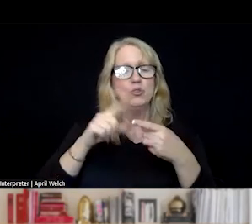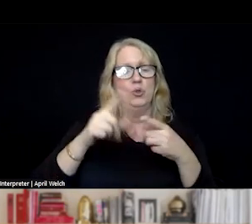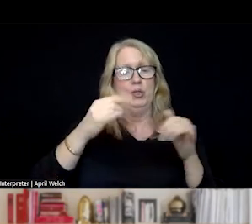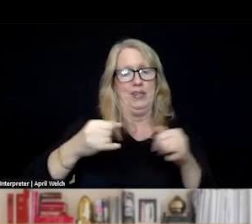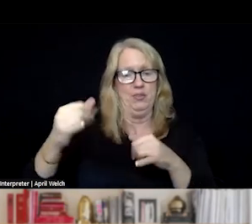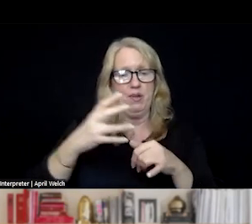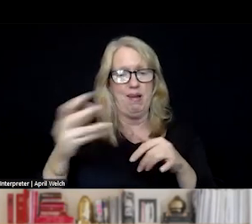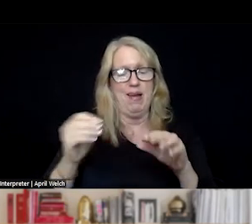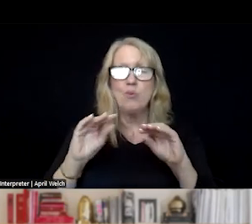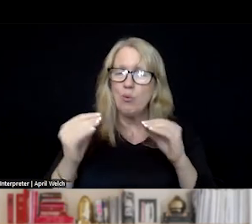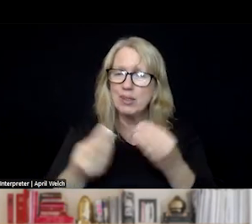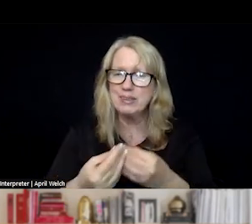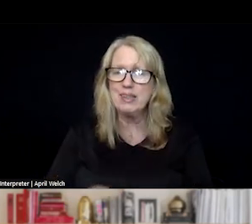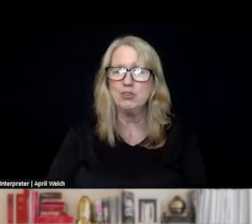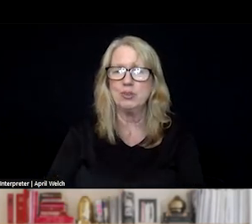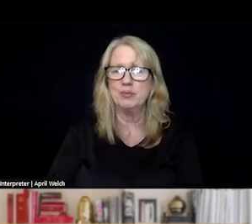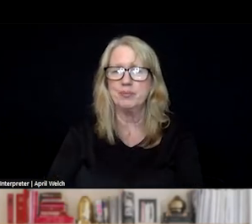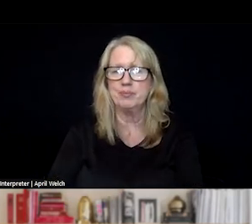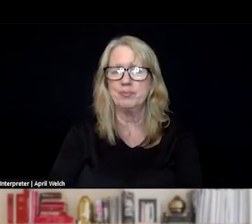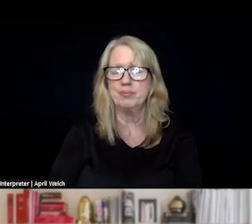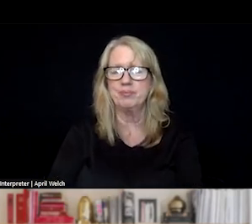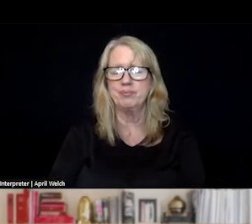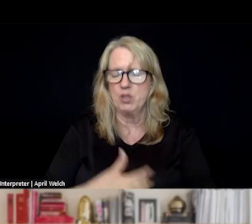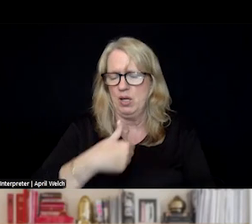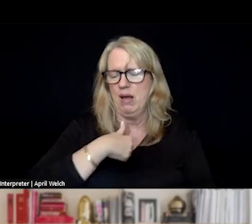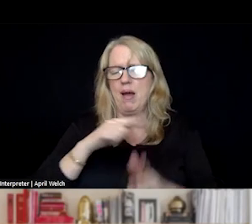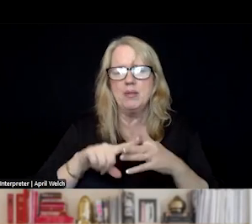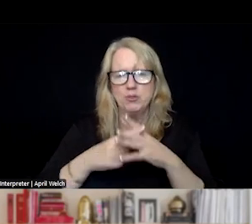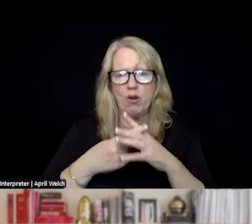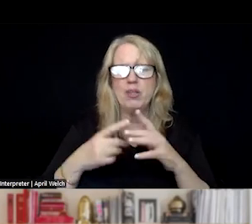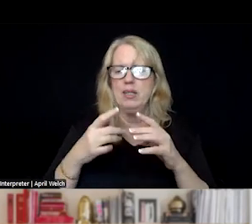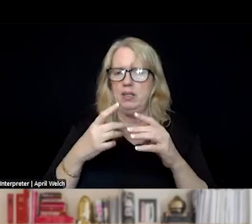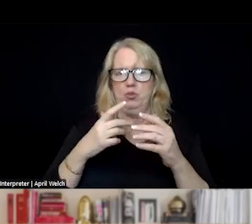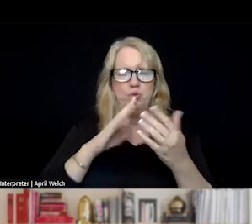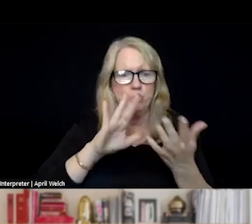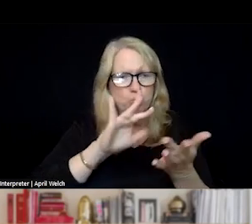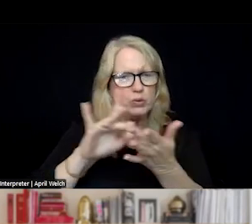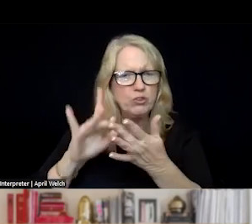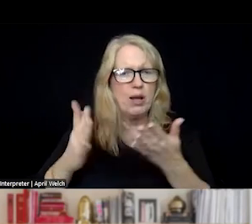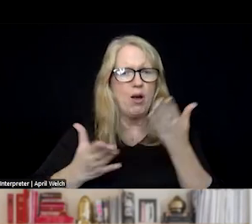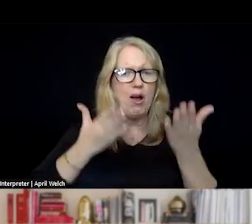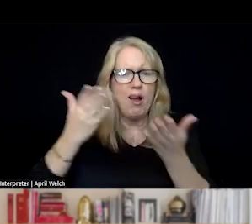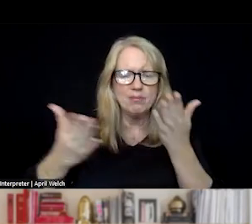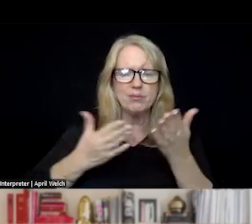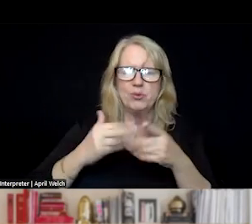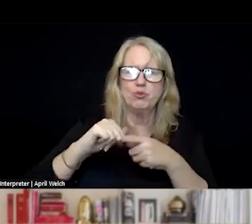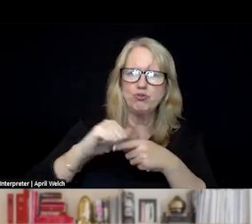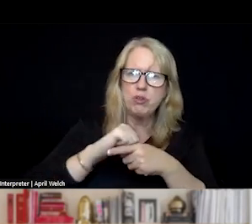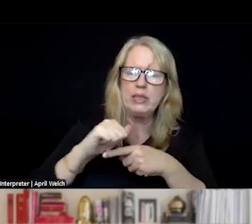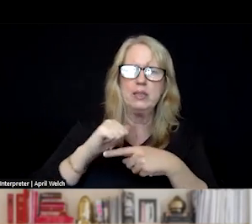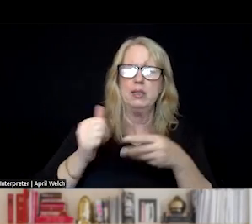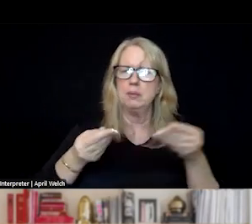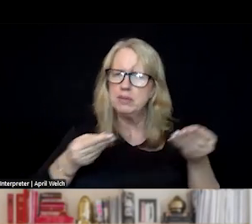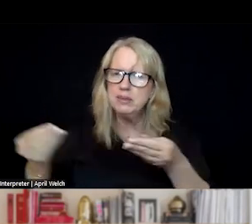So I started to reach out and offer these kinds of trainings and mediation